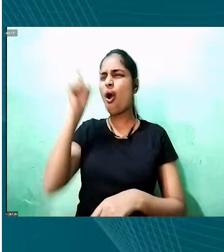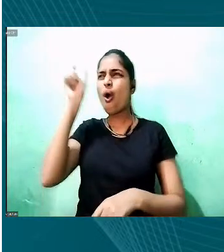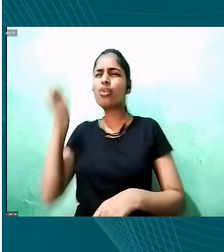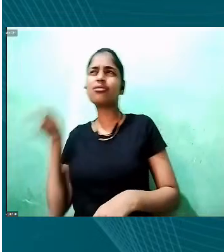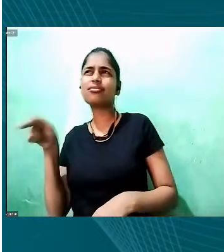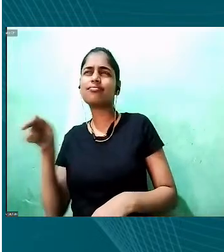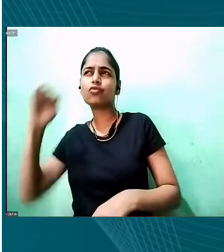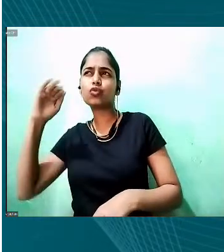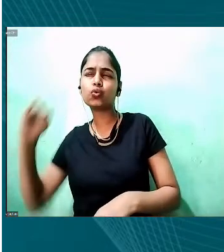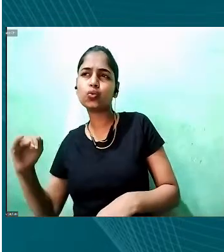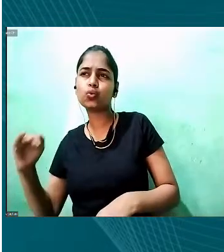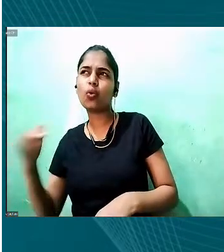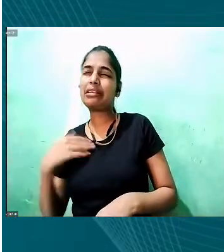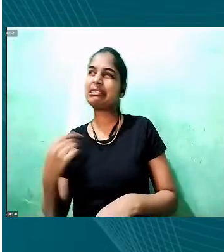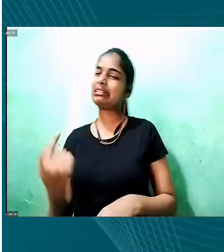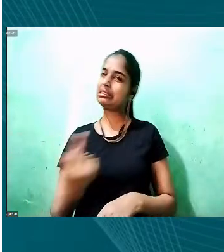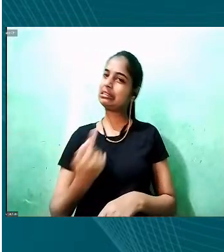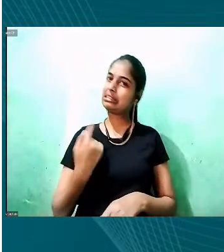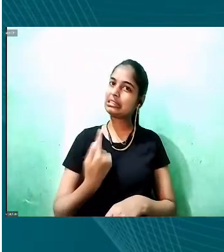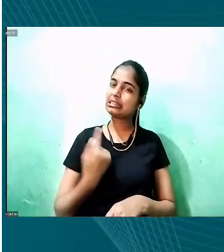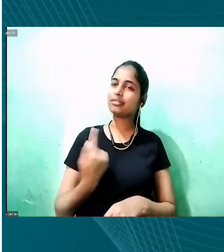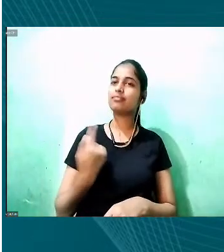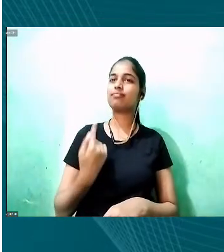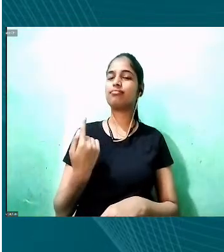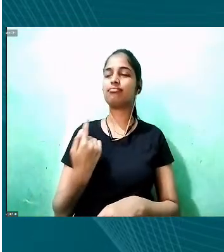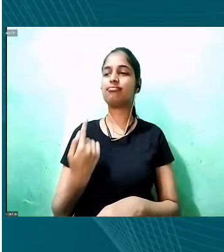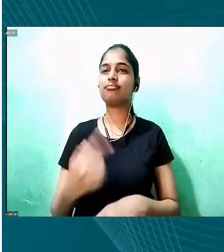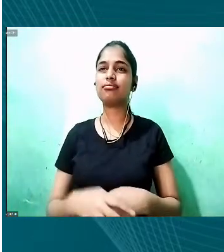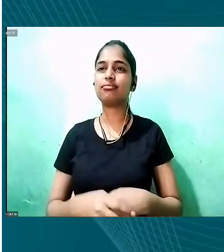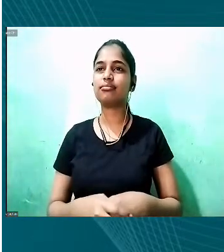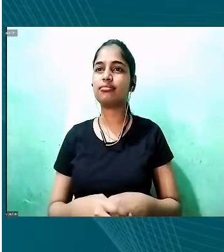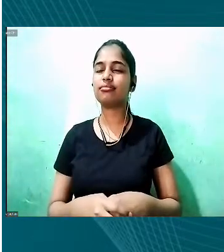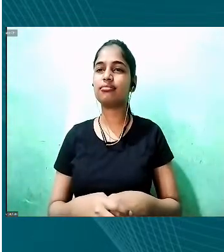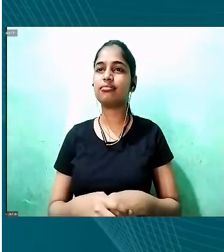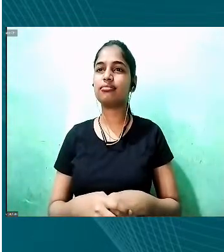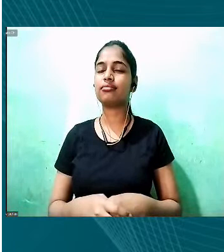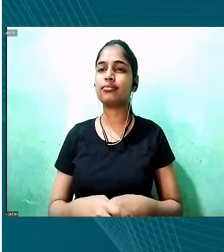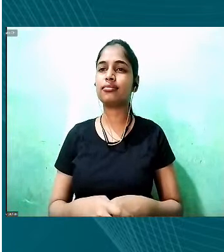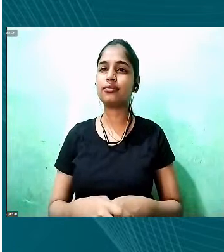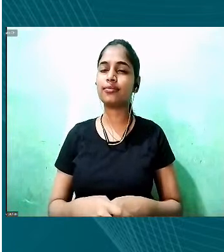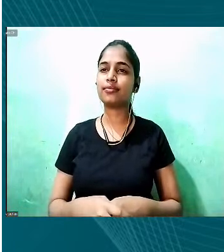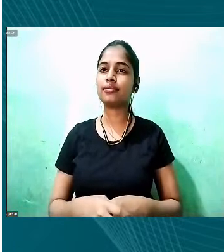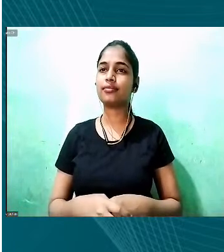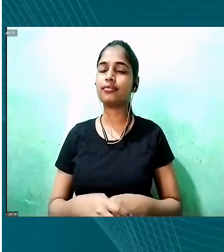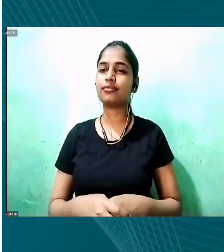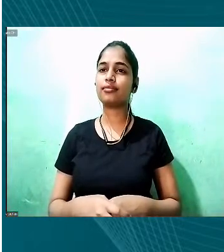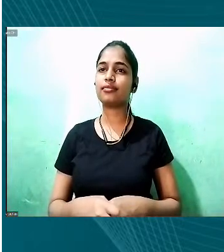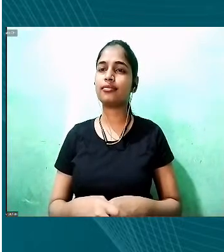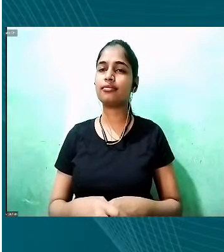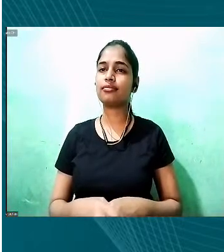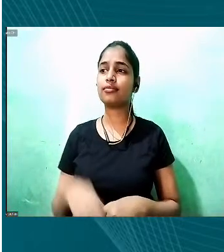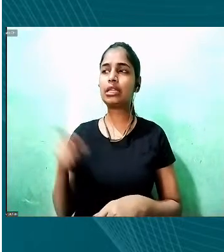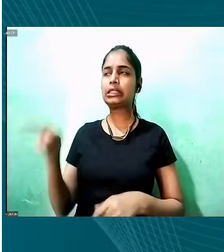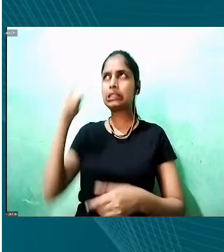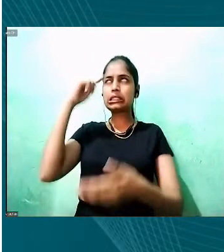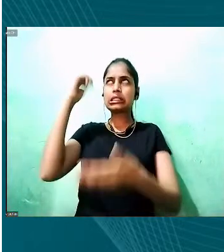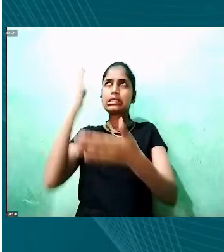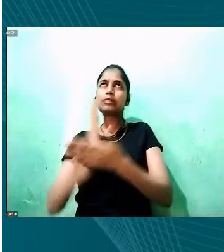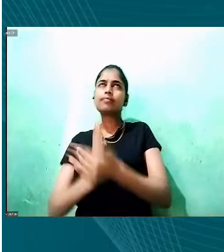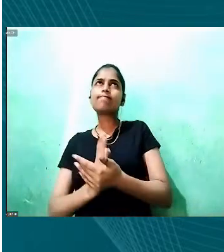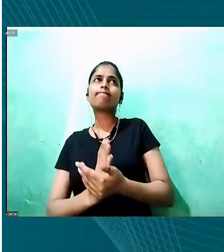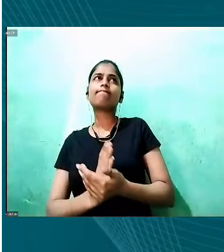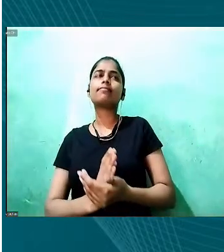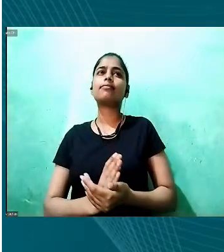He did not want to keep another dog, so he decided to keep an